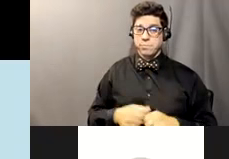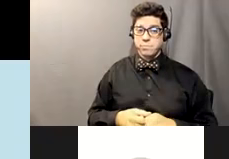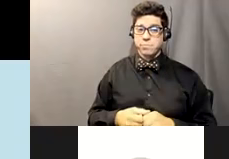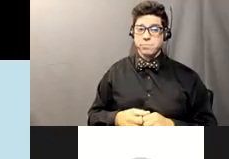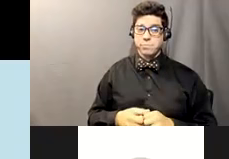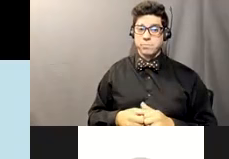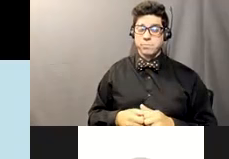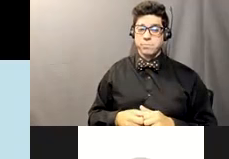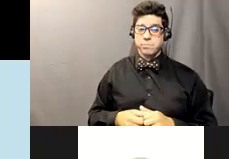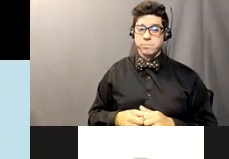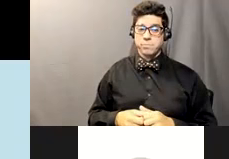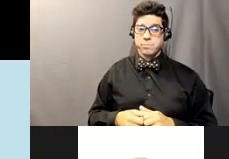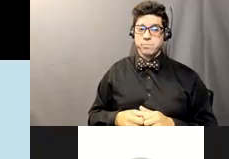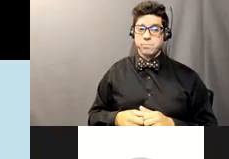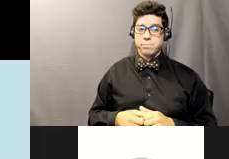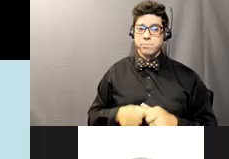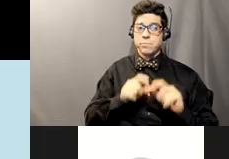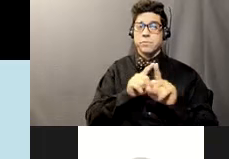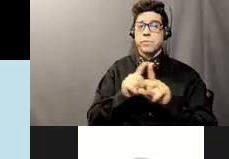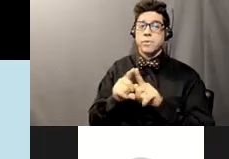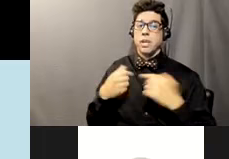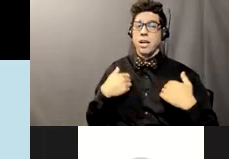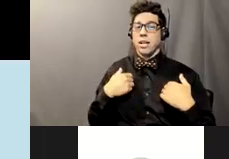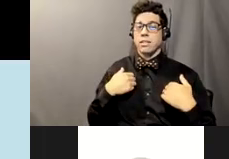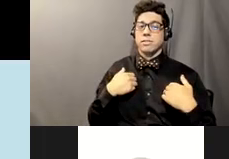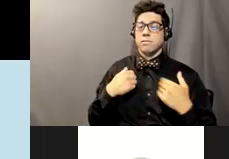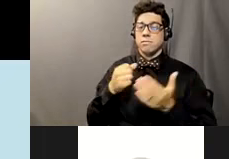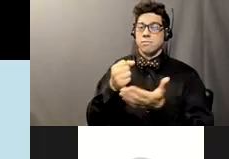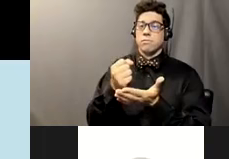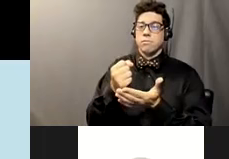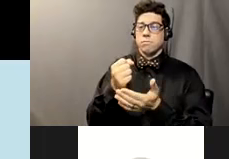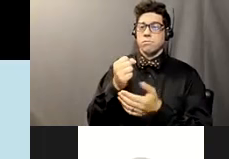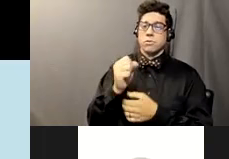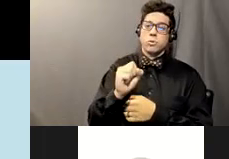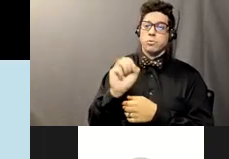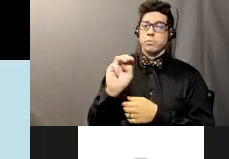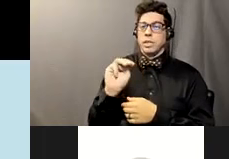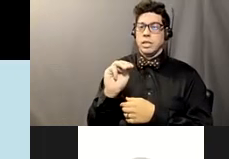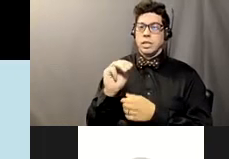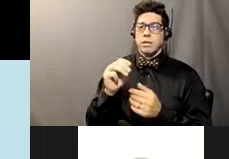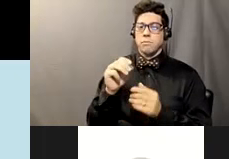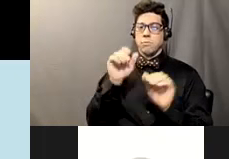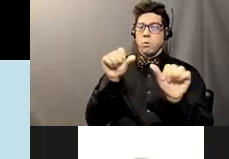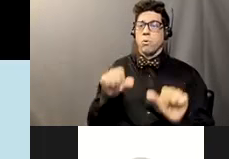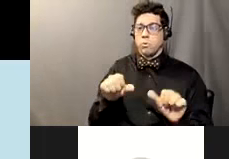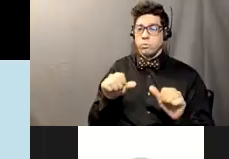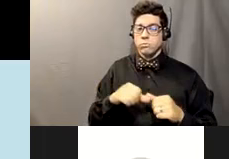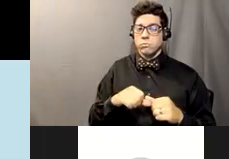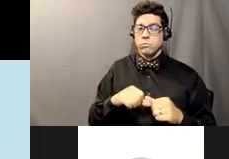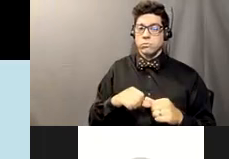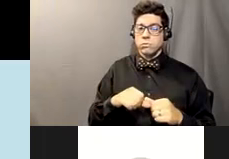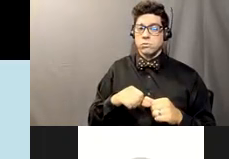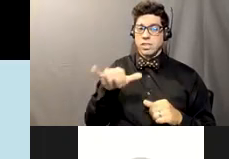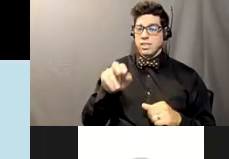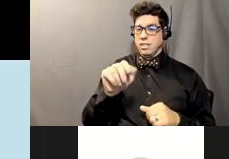And we also were able to have some social media posts here. You know, you guys are talking about NAMI